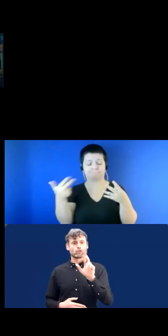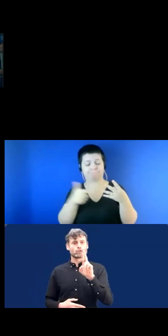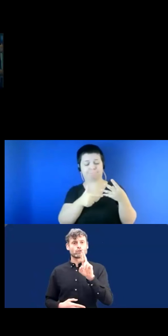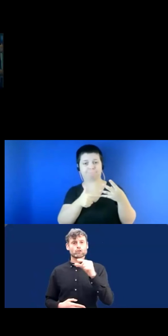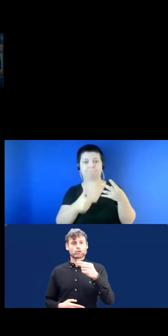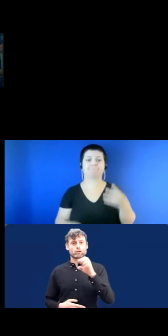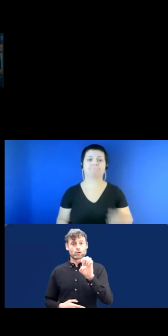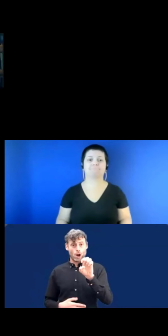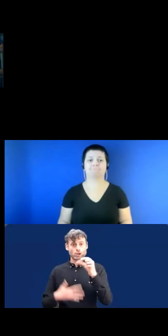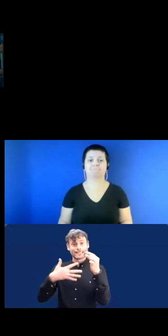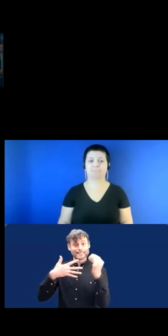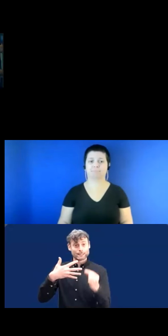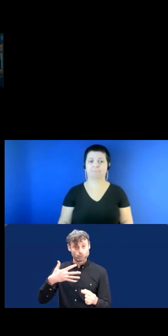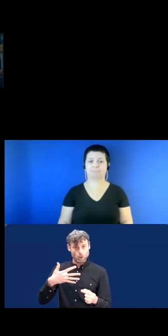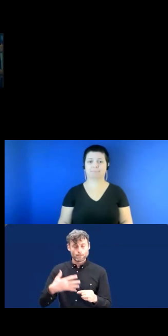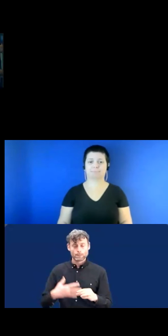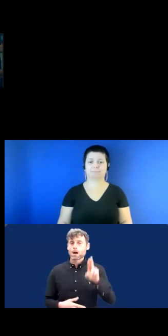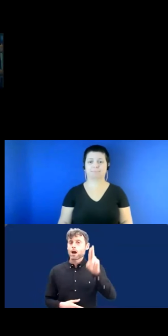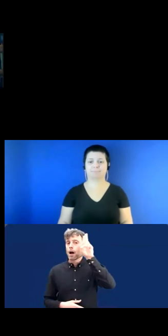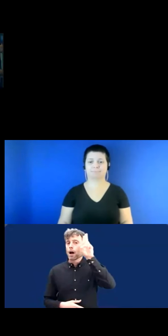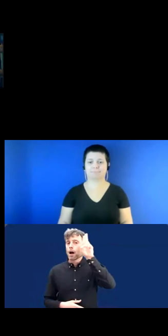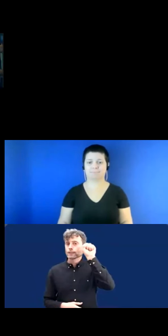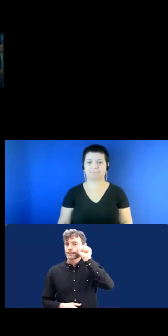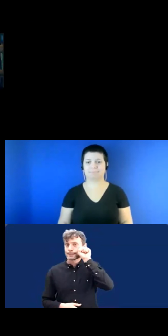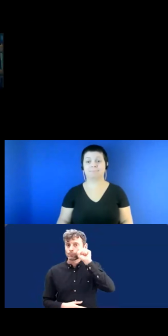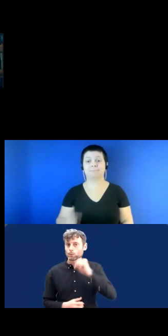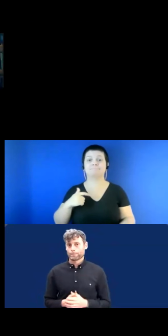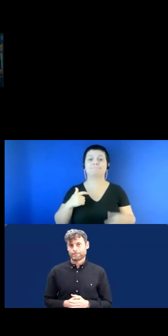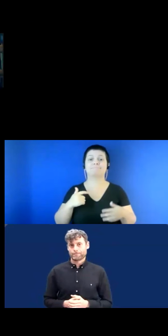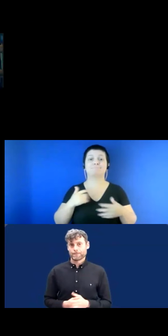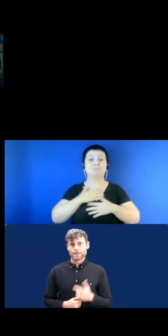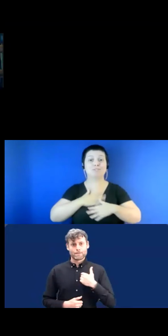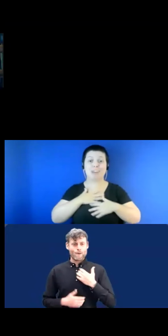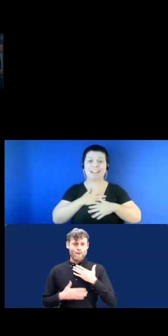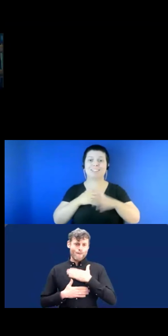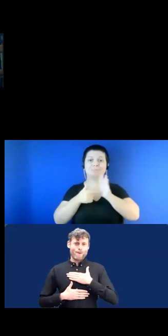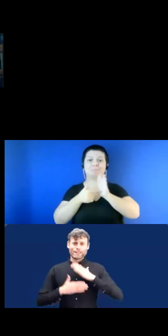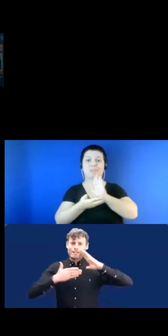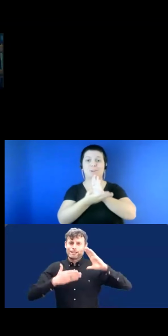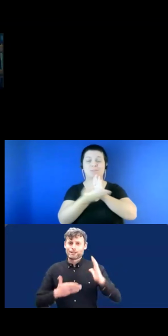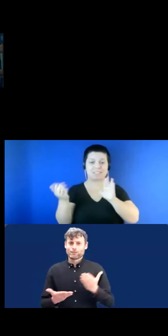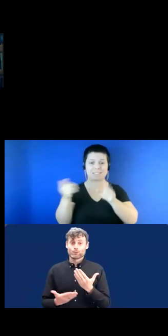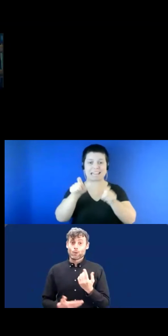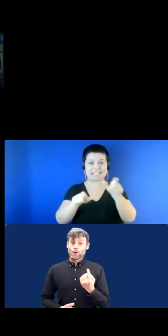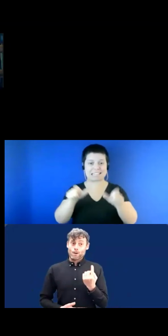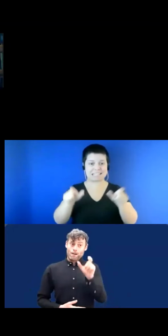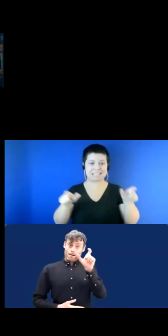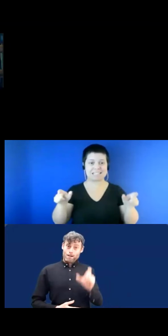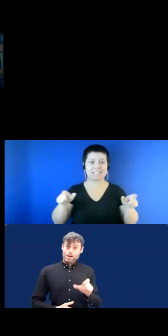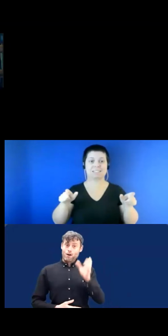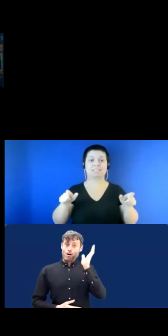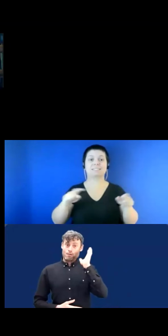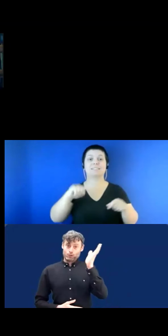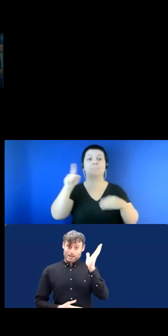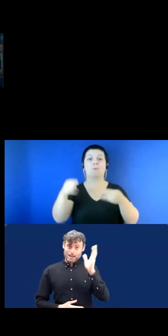I'm very happy to introduce to you the presenters. Before the break, I will